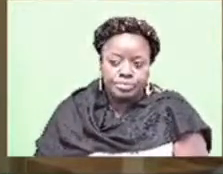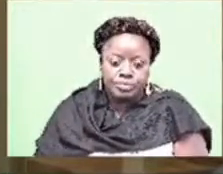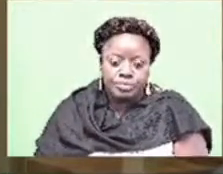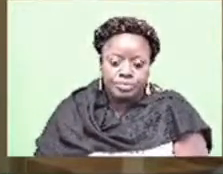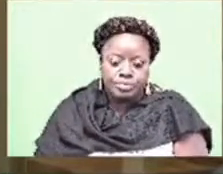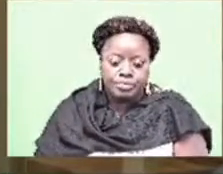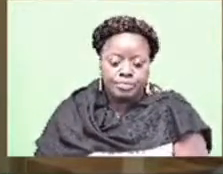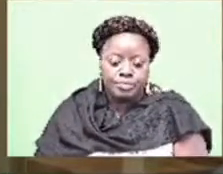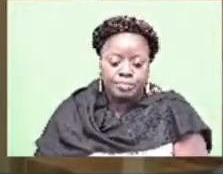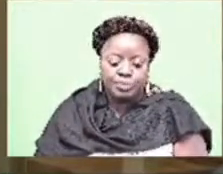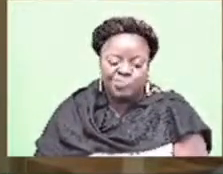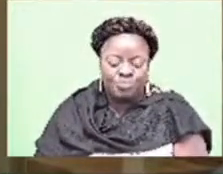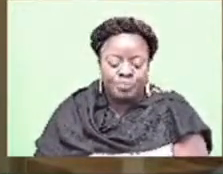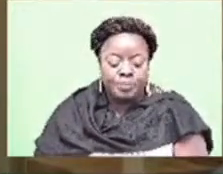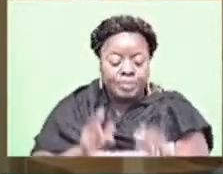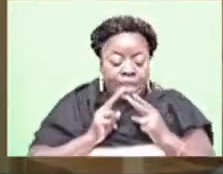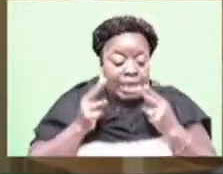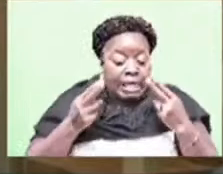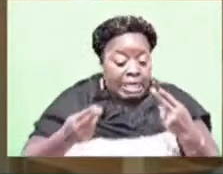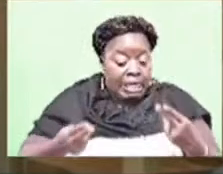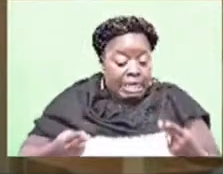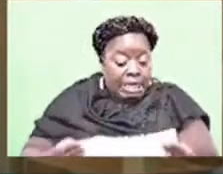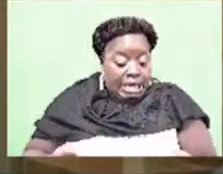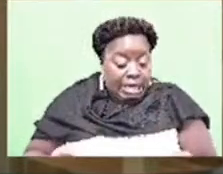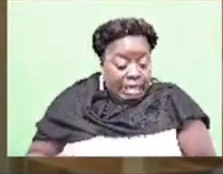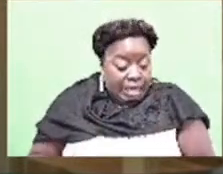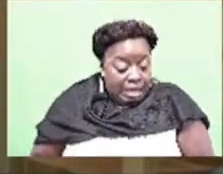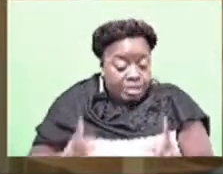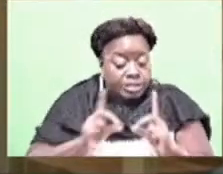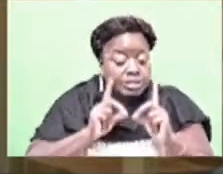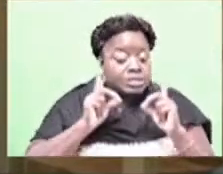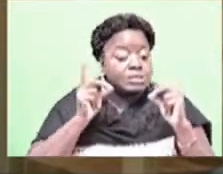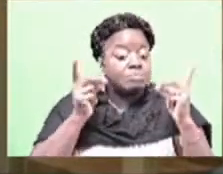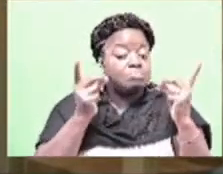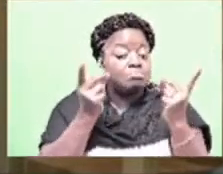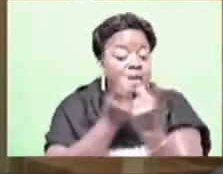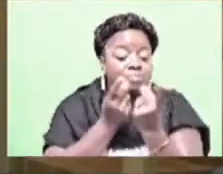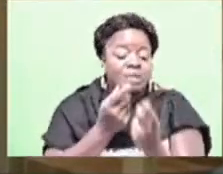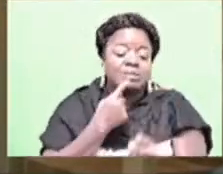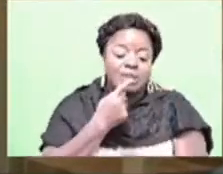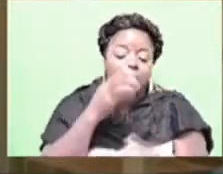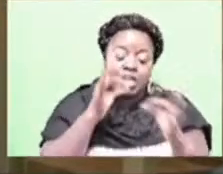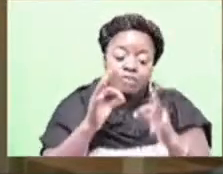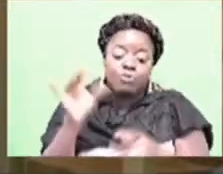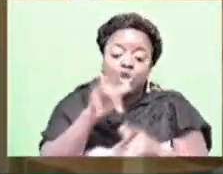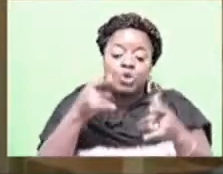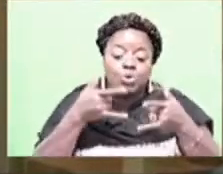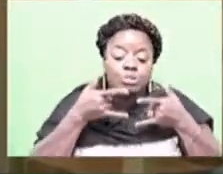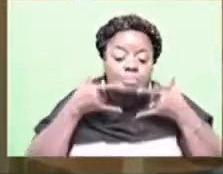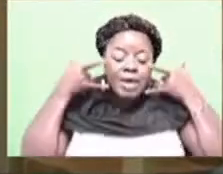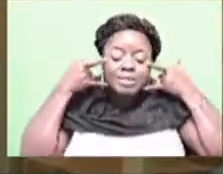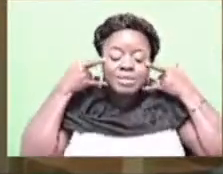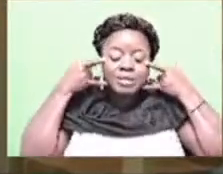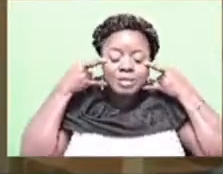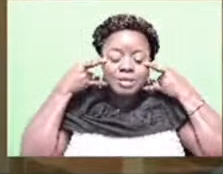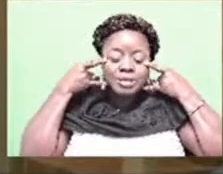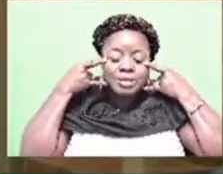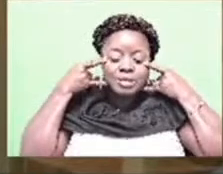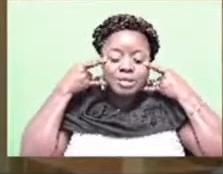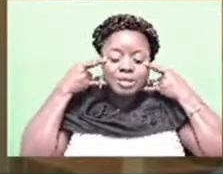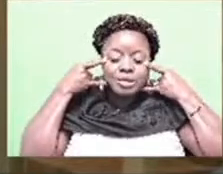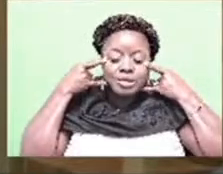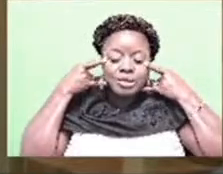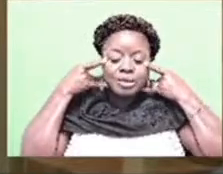Evidence Division states that if we wear masks on a global